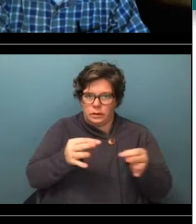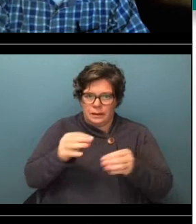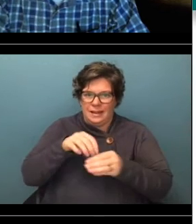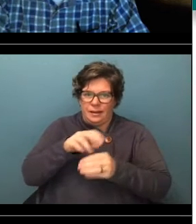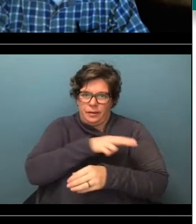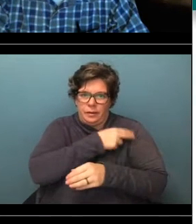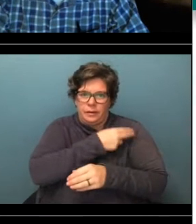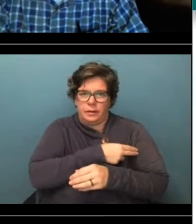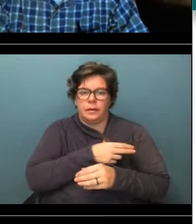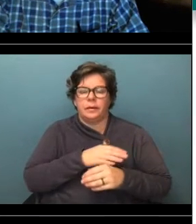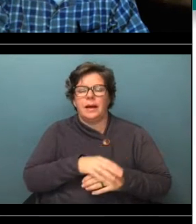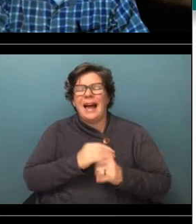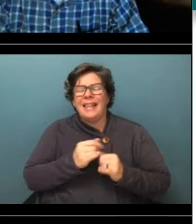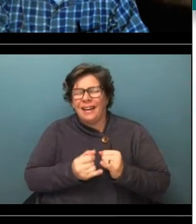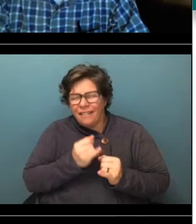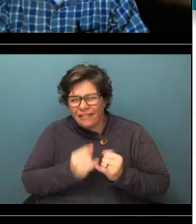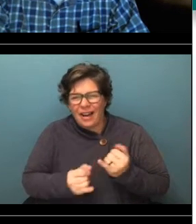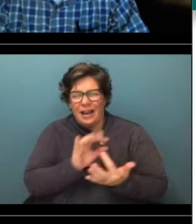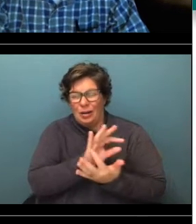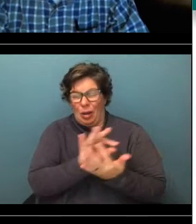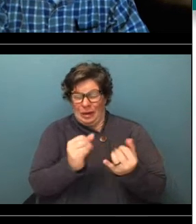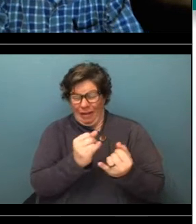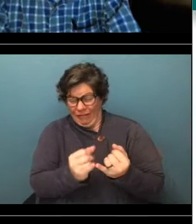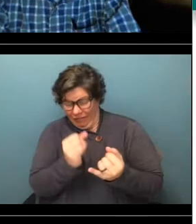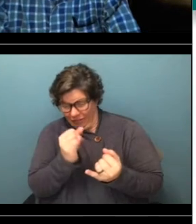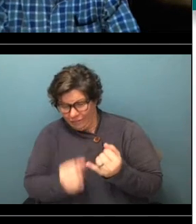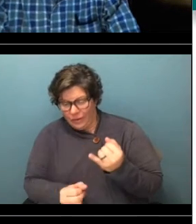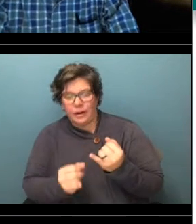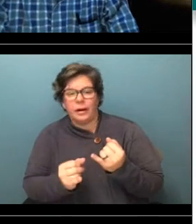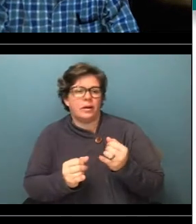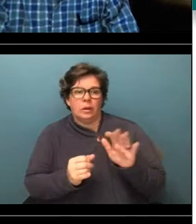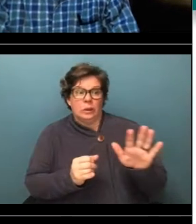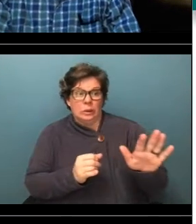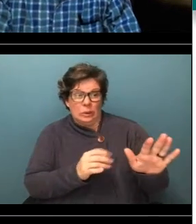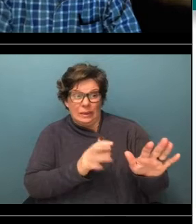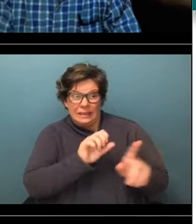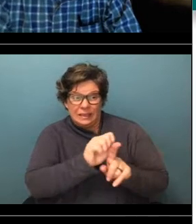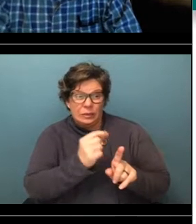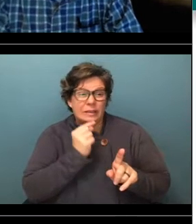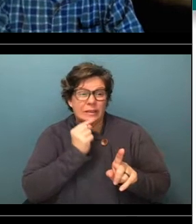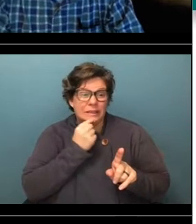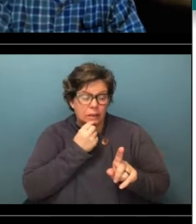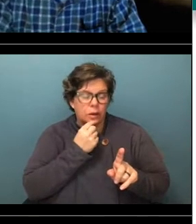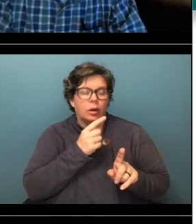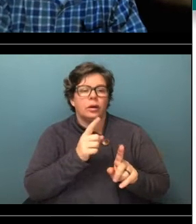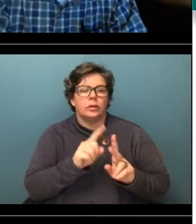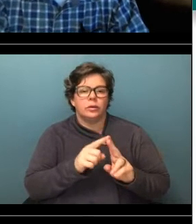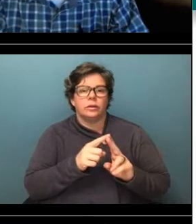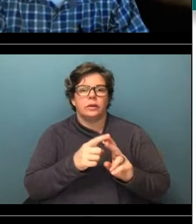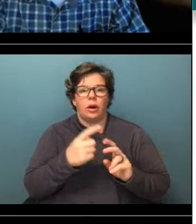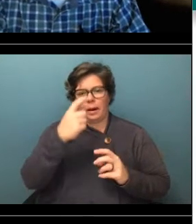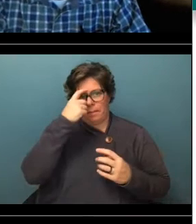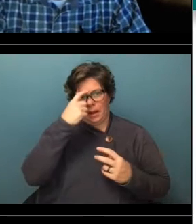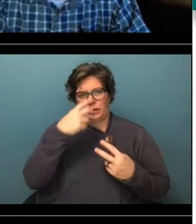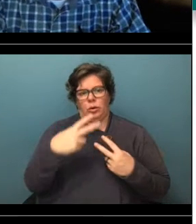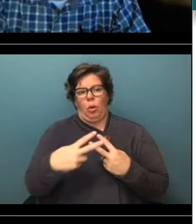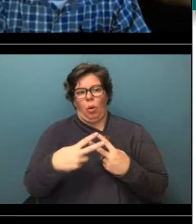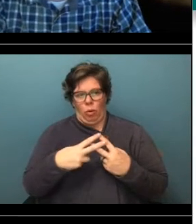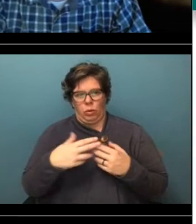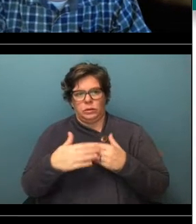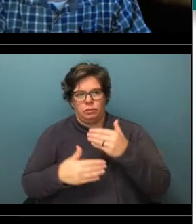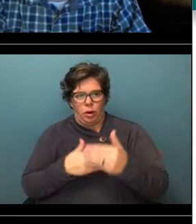the last option is to initiate the mental hold process or a medical response if needed. There